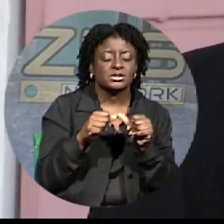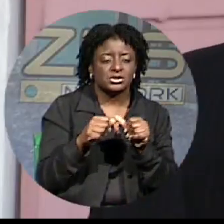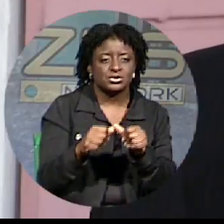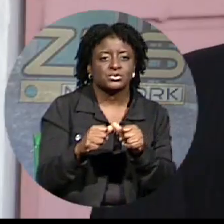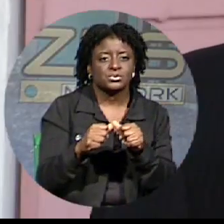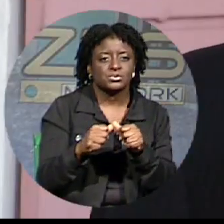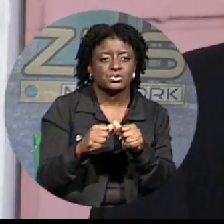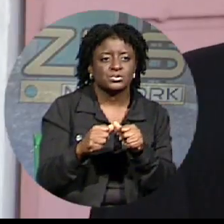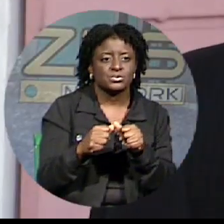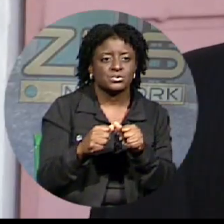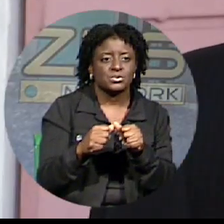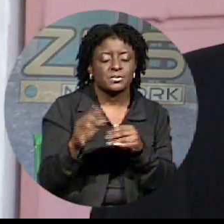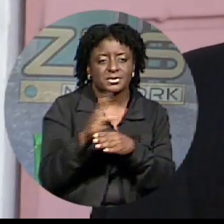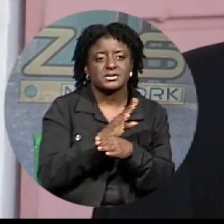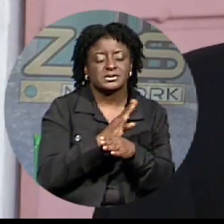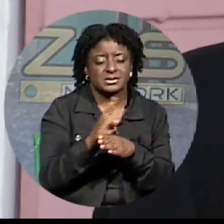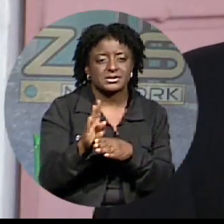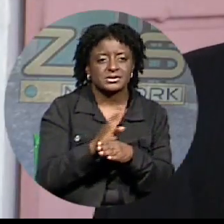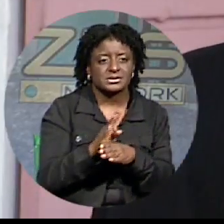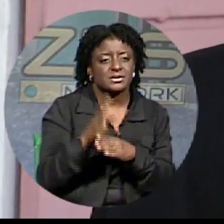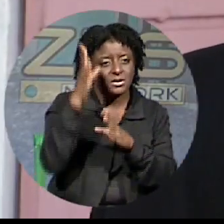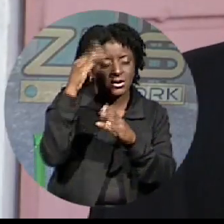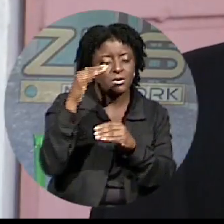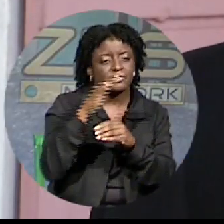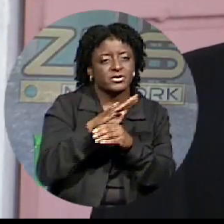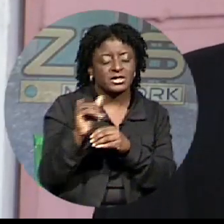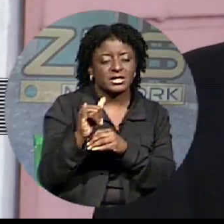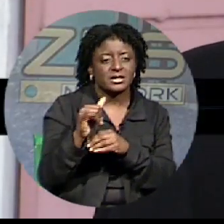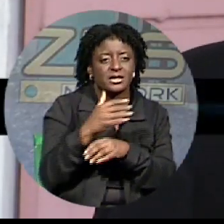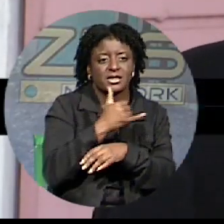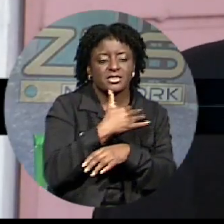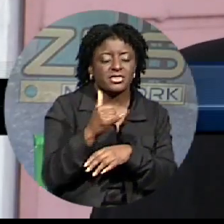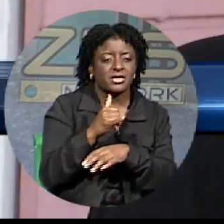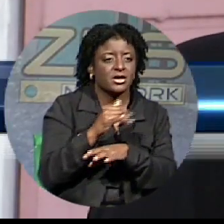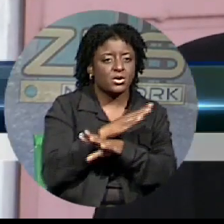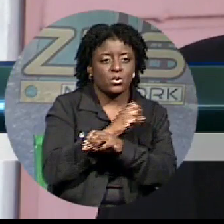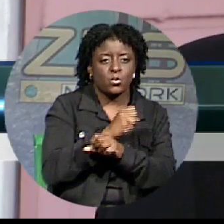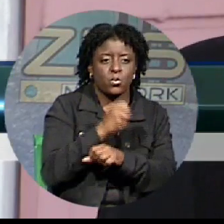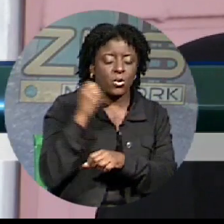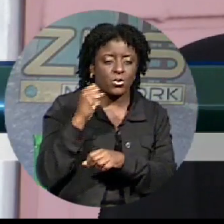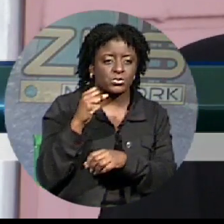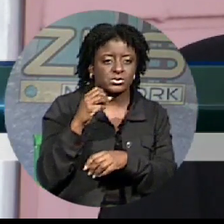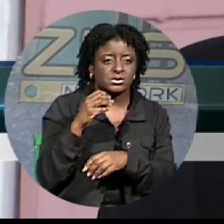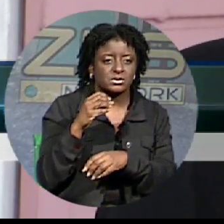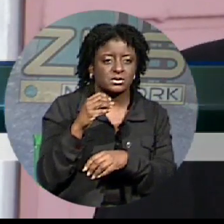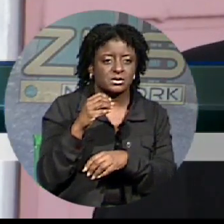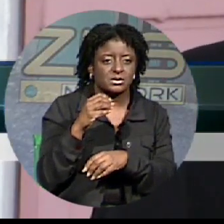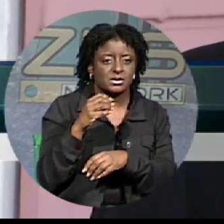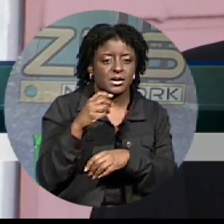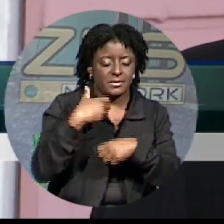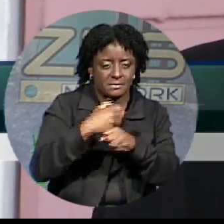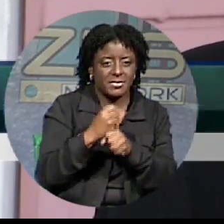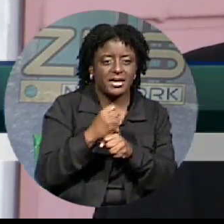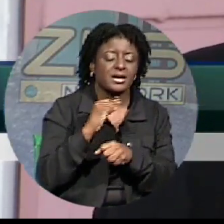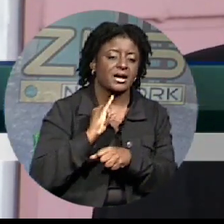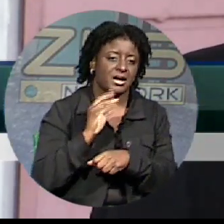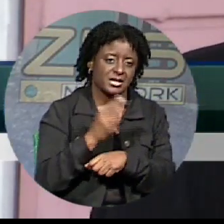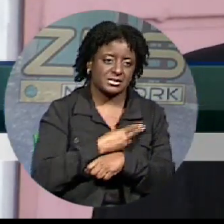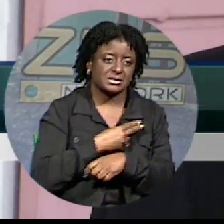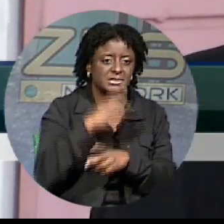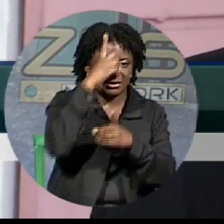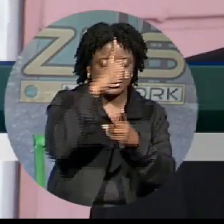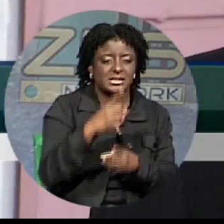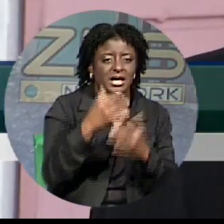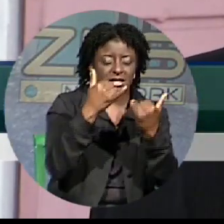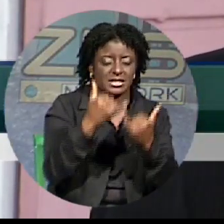passengers. Hopefully, they won't put us in a position where we have to decide now, at this time, what to do with Bahamas Air. Because Bahamas Air is